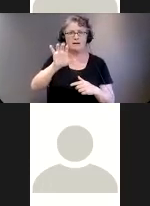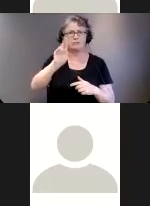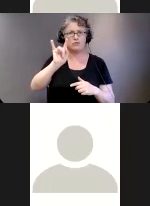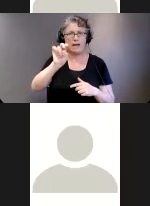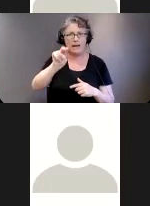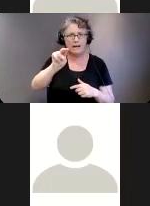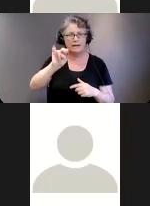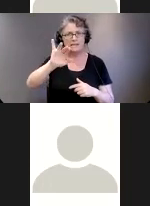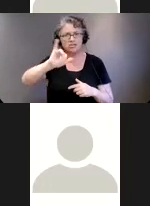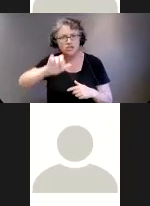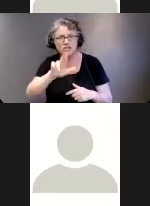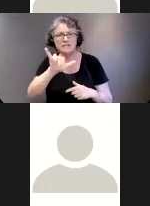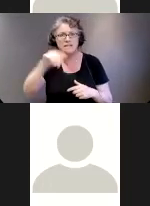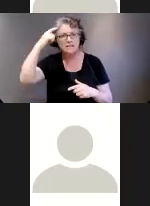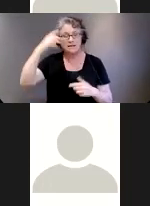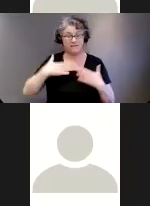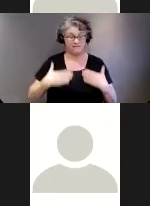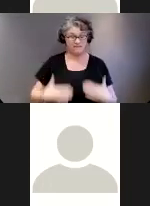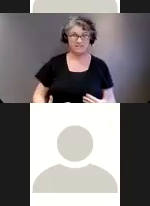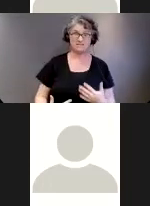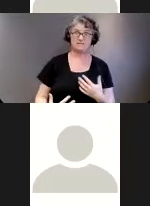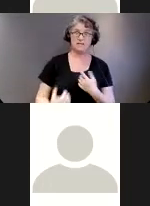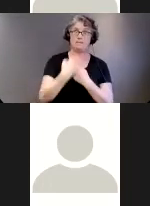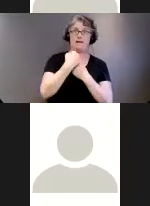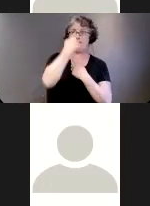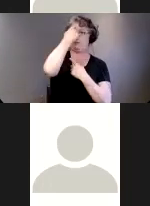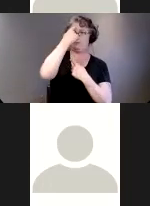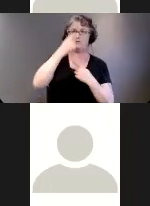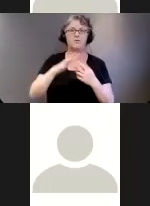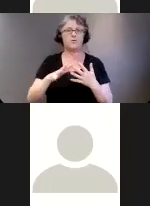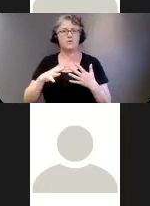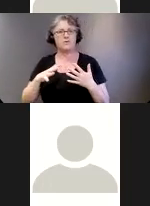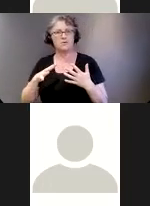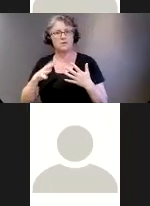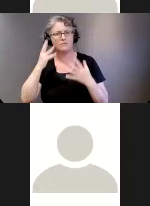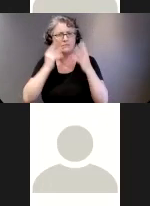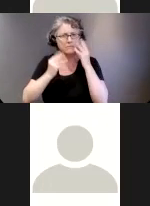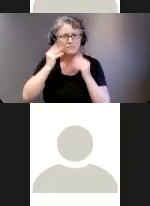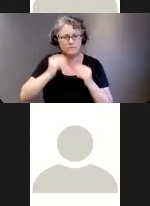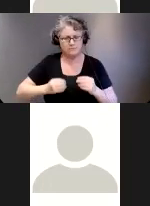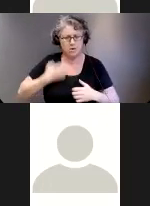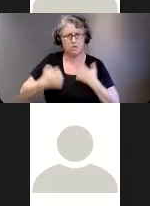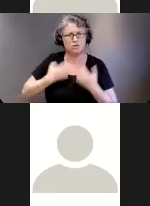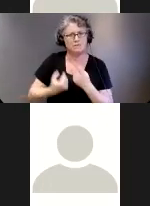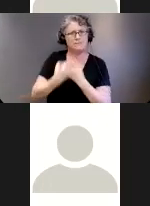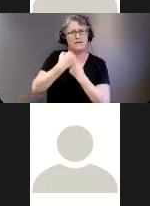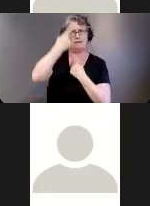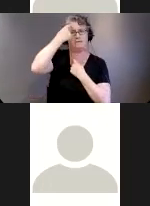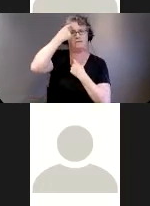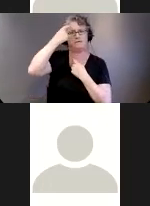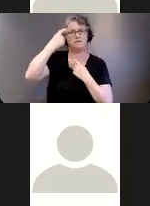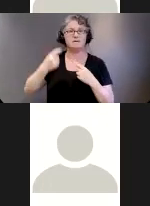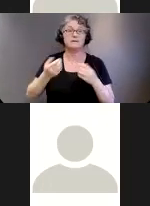also physical impacts of violence and injury throughout different relationships over the lifespan. Risk from